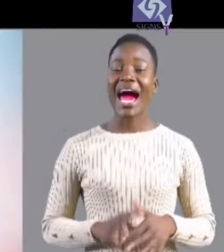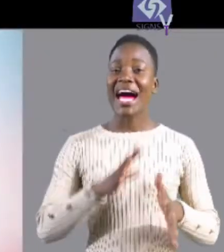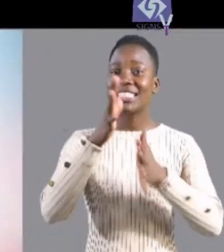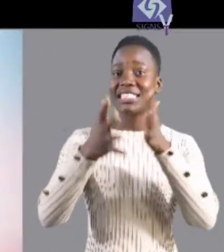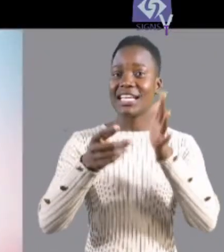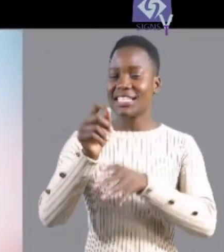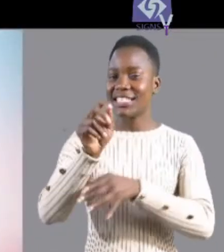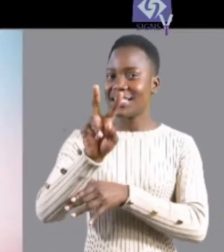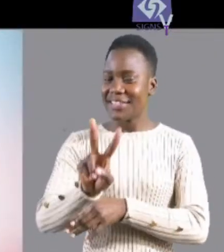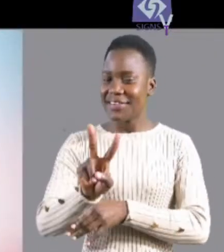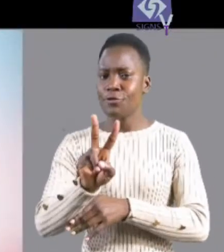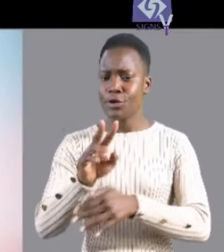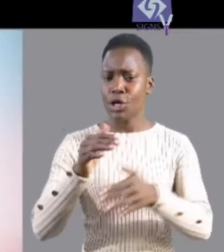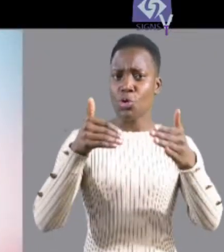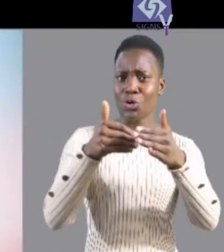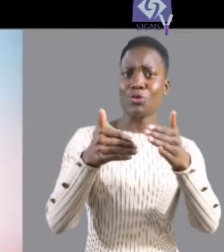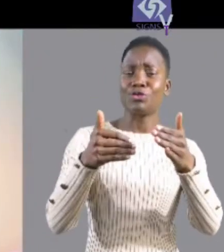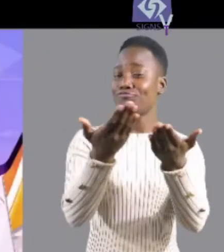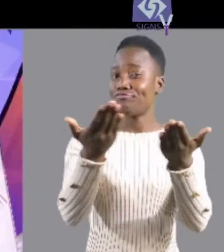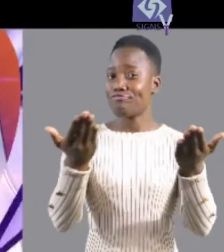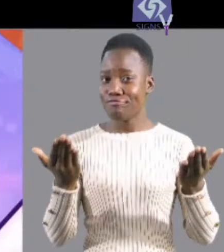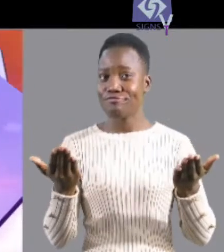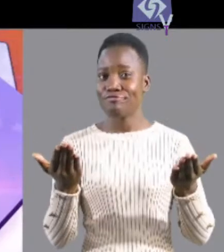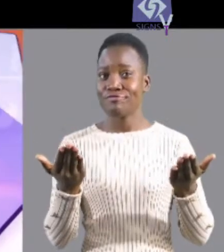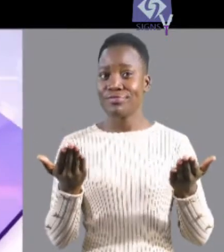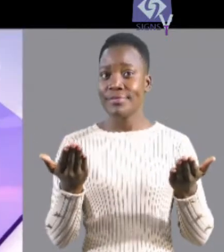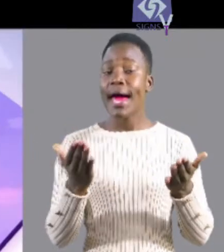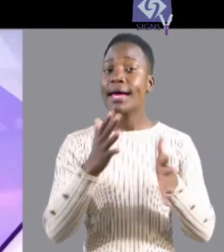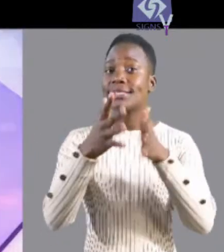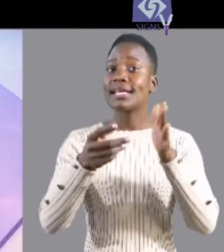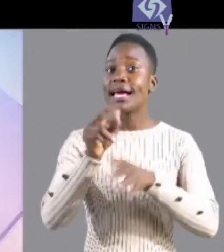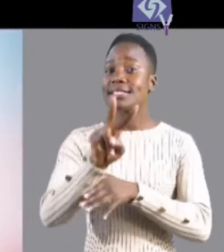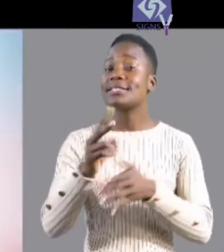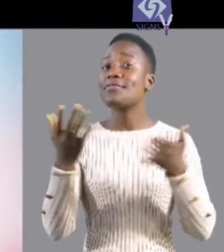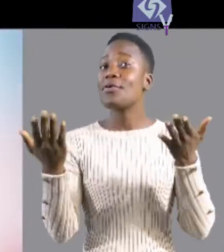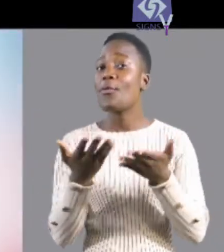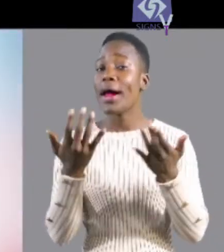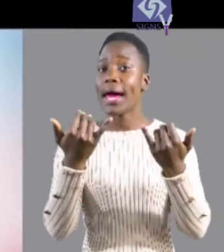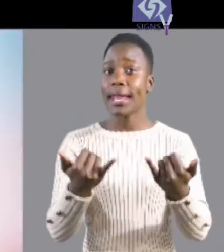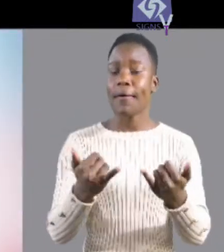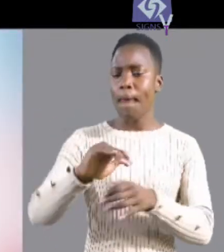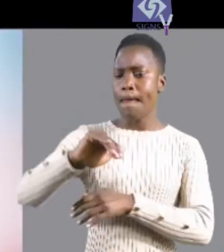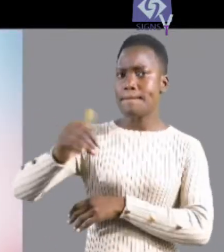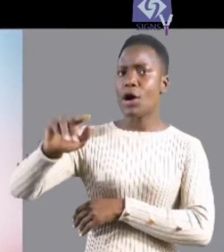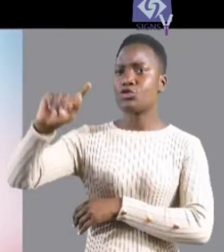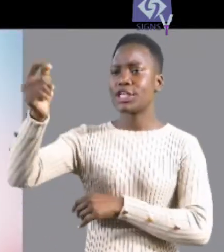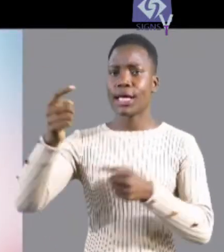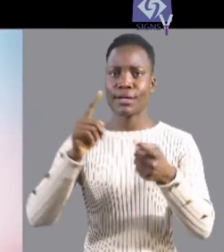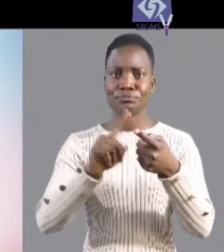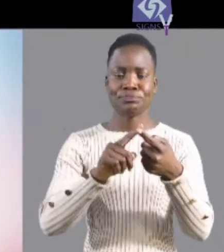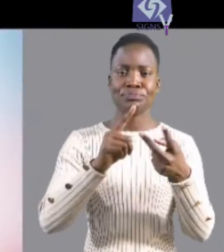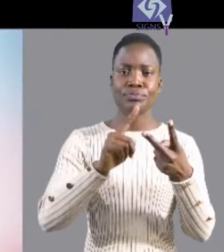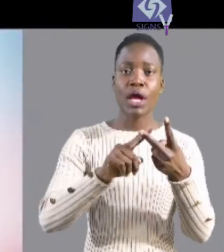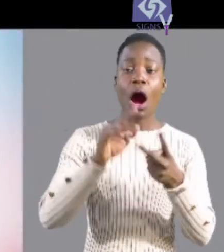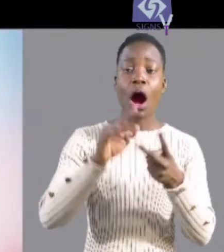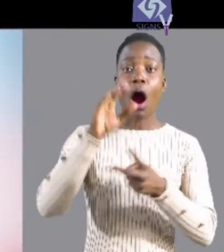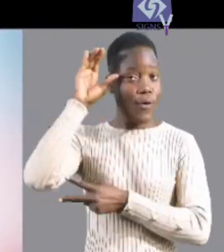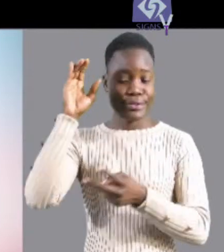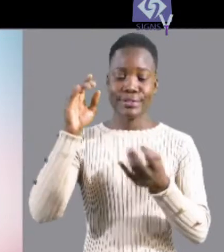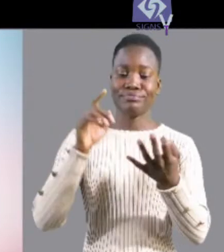We are now closer to you. In our quest to reach you, we are in Mount Kenya region, Coast